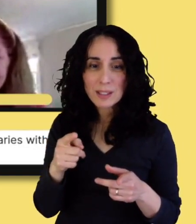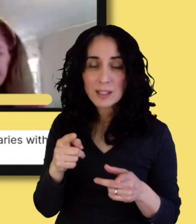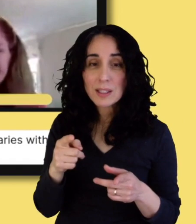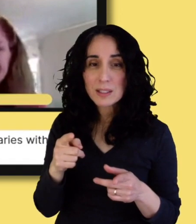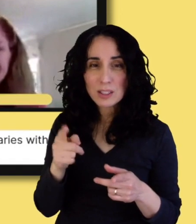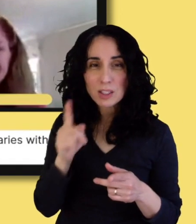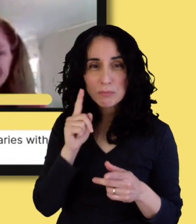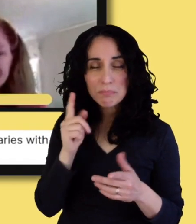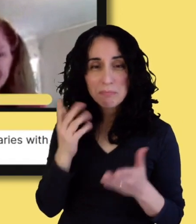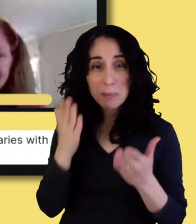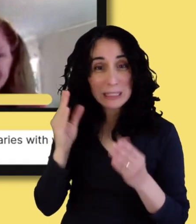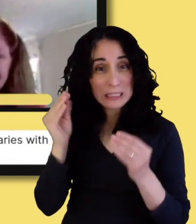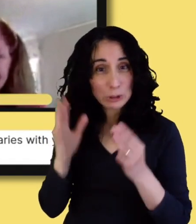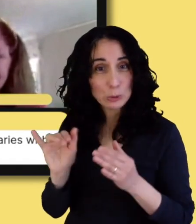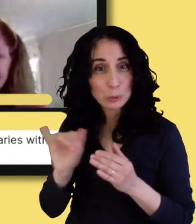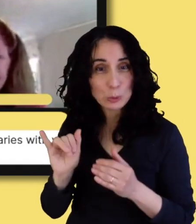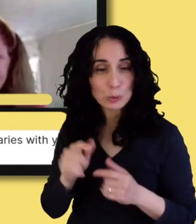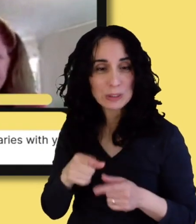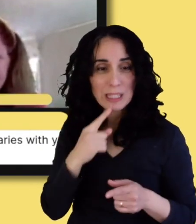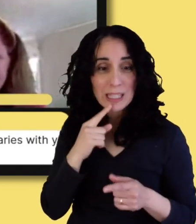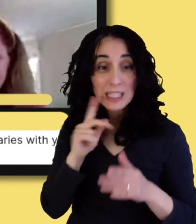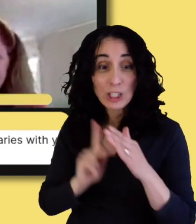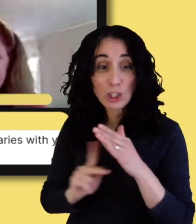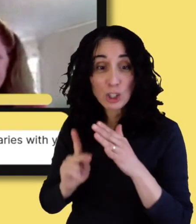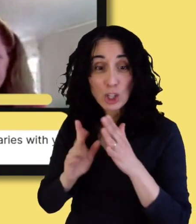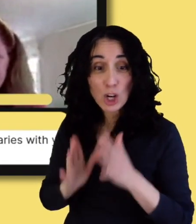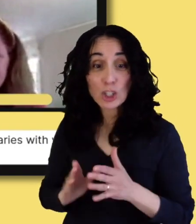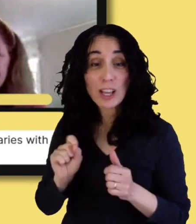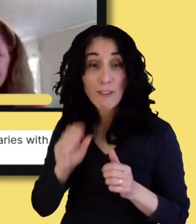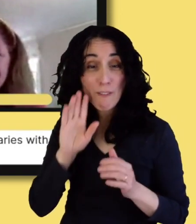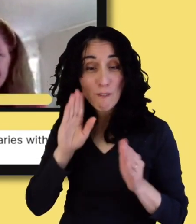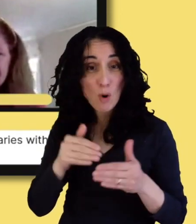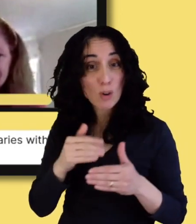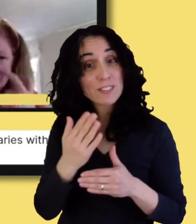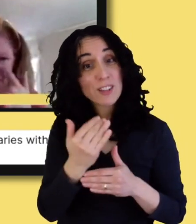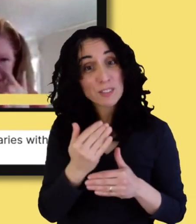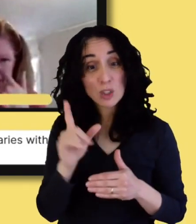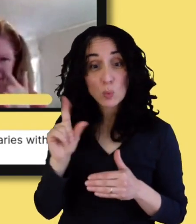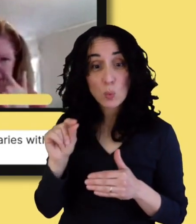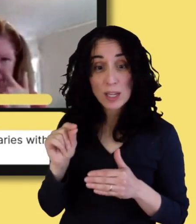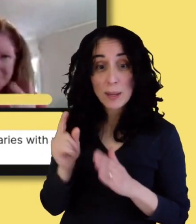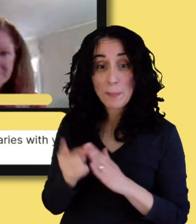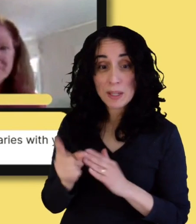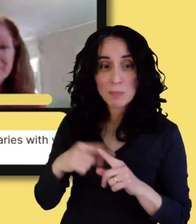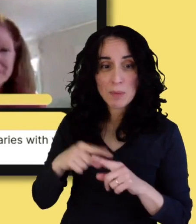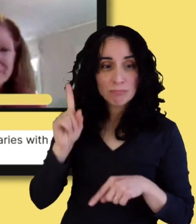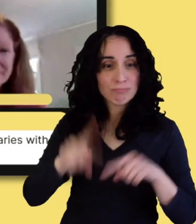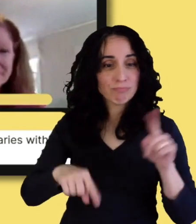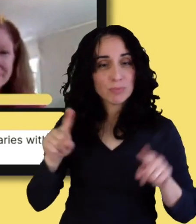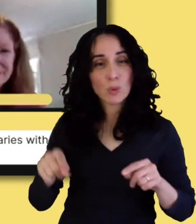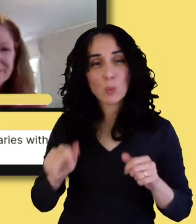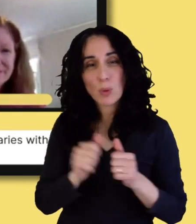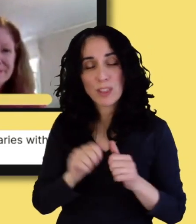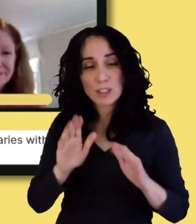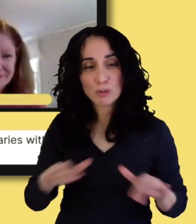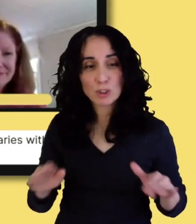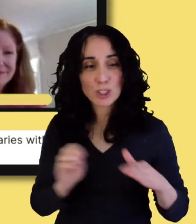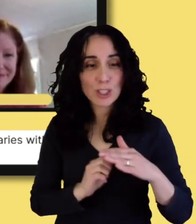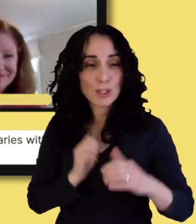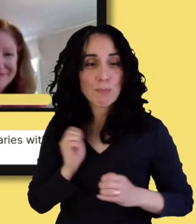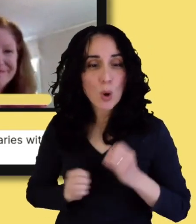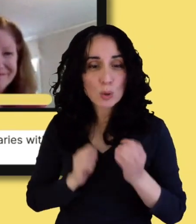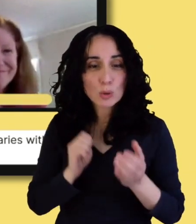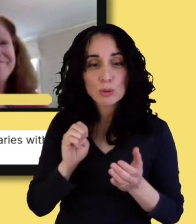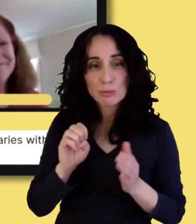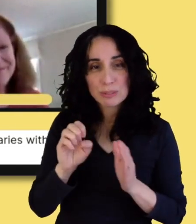for 15 to 20 minutes, but this varies with your child's emotional state and ability to self-regulate. That is piggybacking off of what